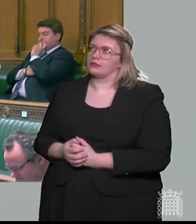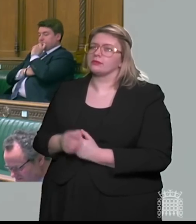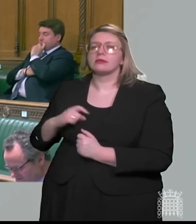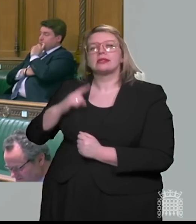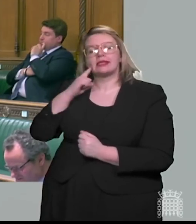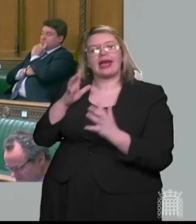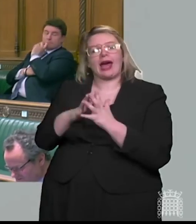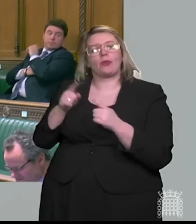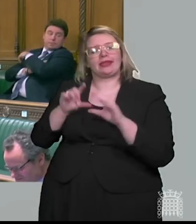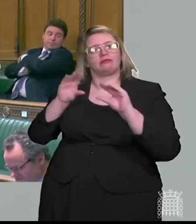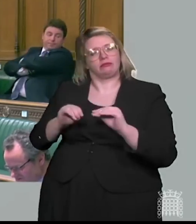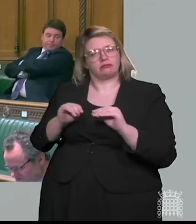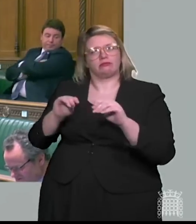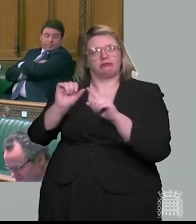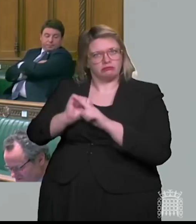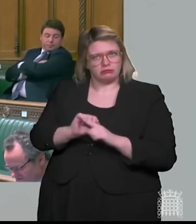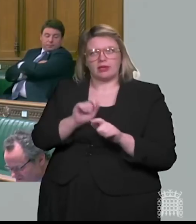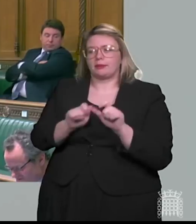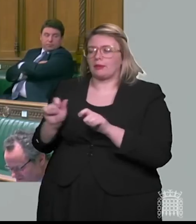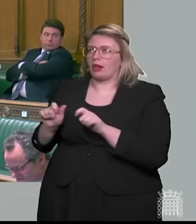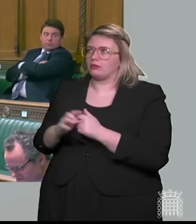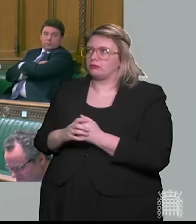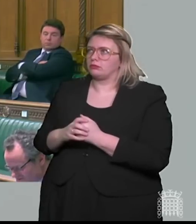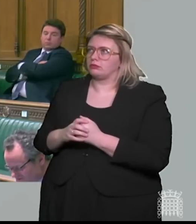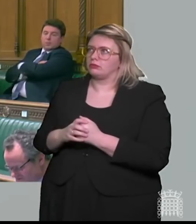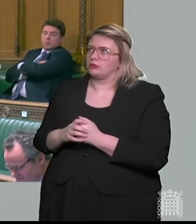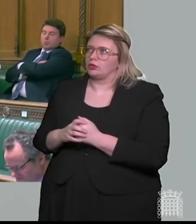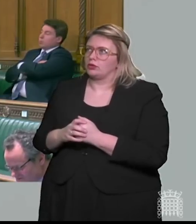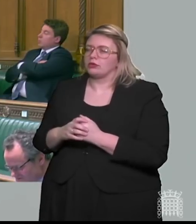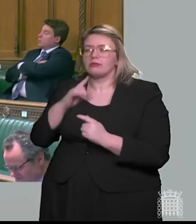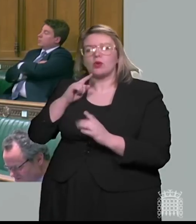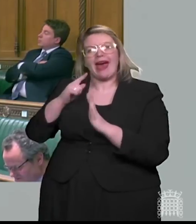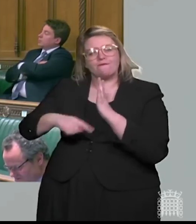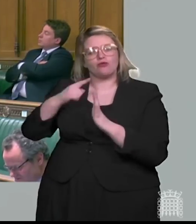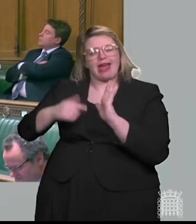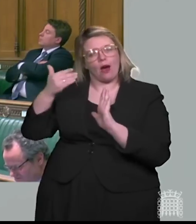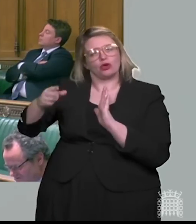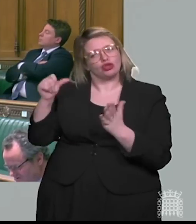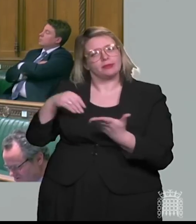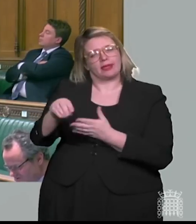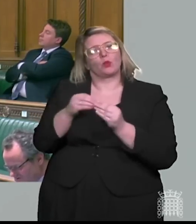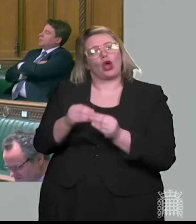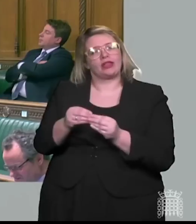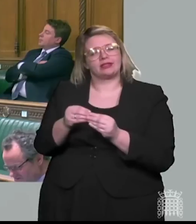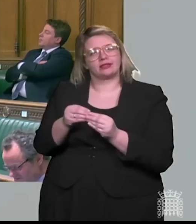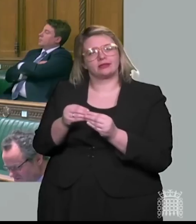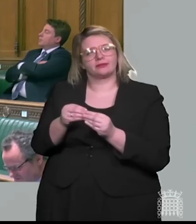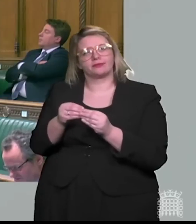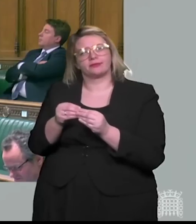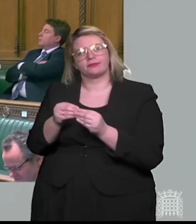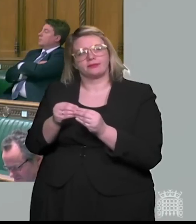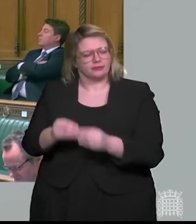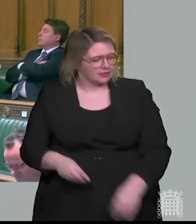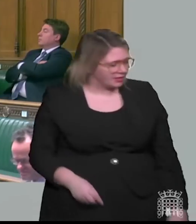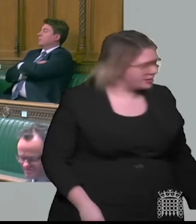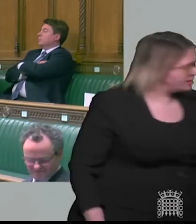as disincentives to adding more hours, and every hour of work should pay. I think that we've made